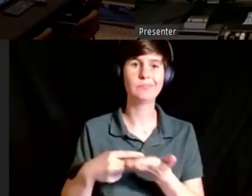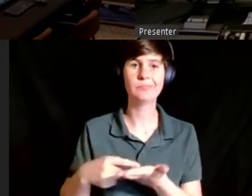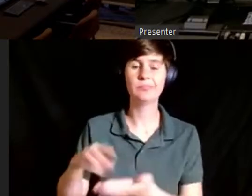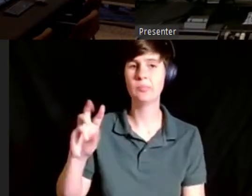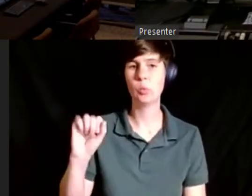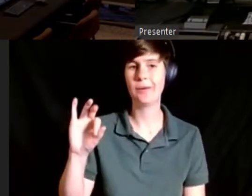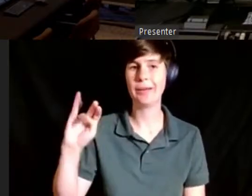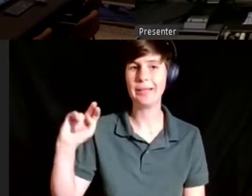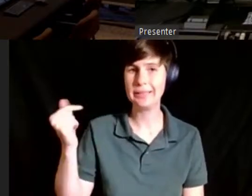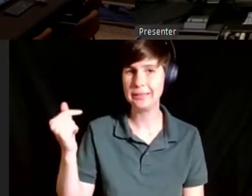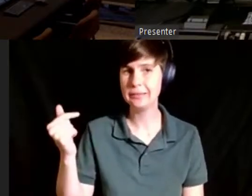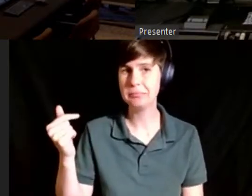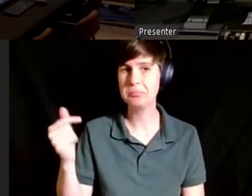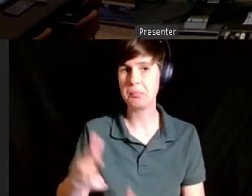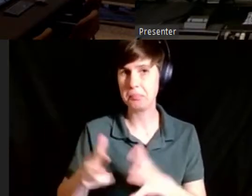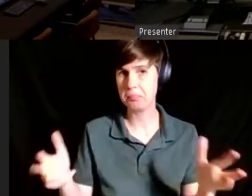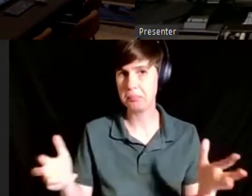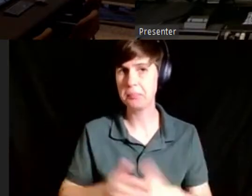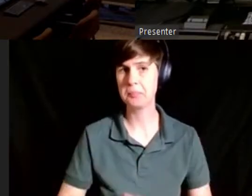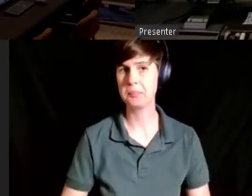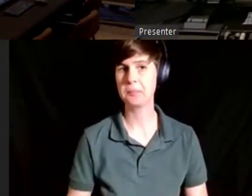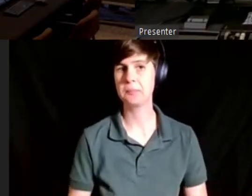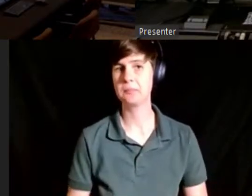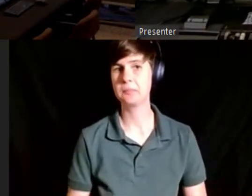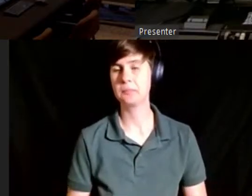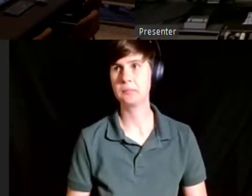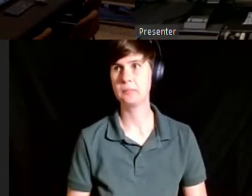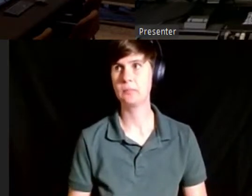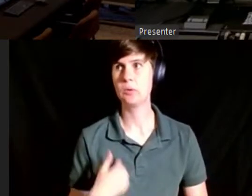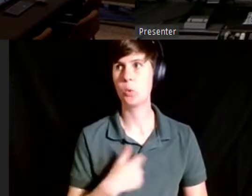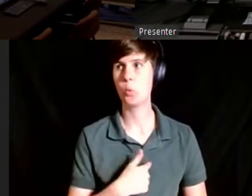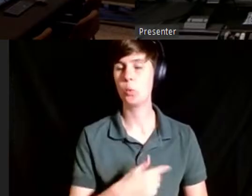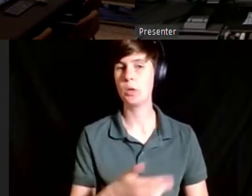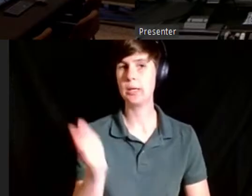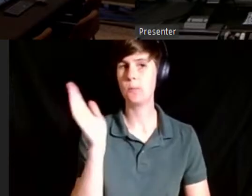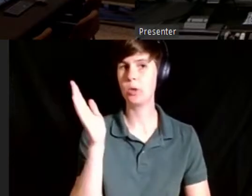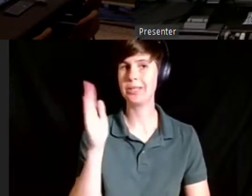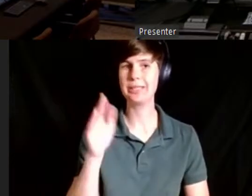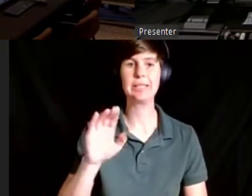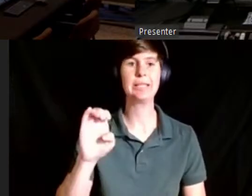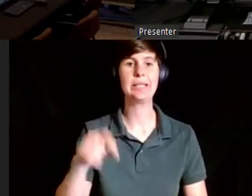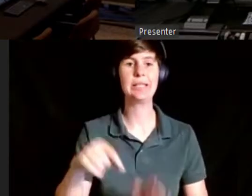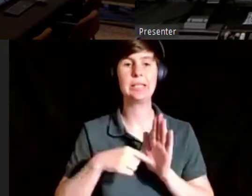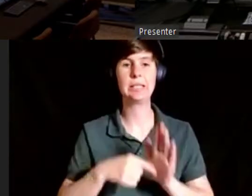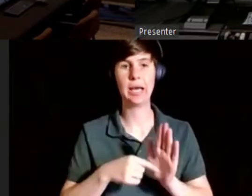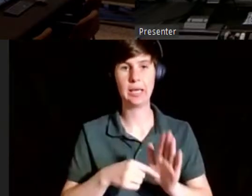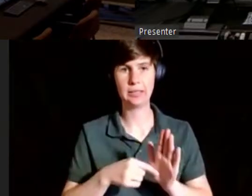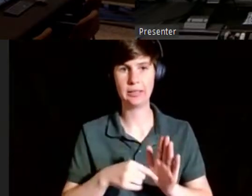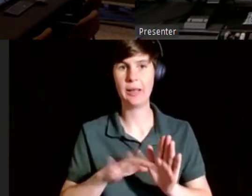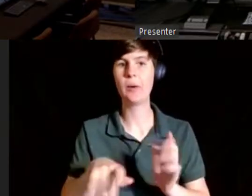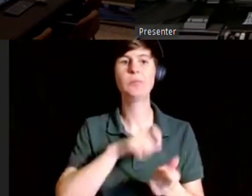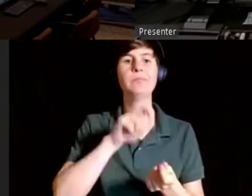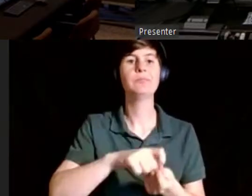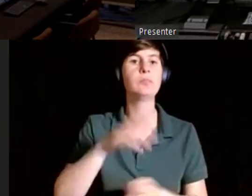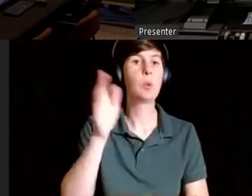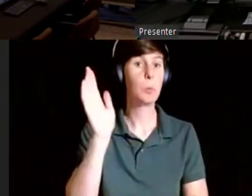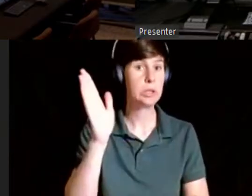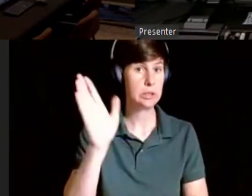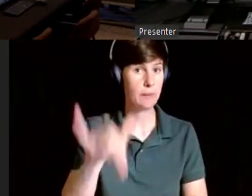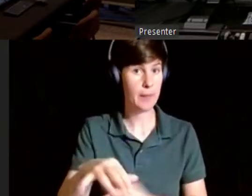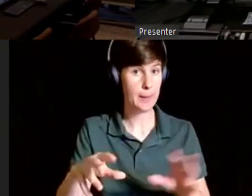had presentation on, I believe, the e-sign. That was like the detailed presentation. That was that